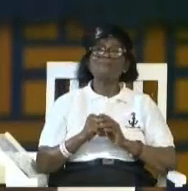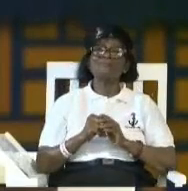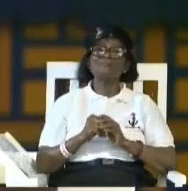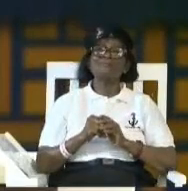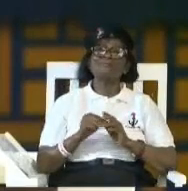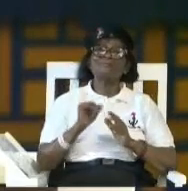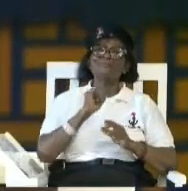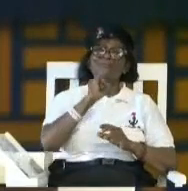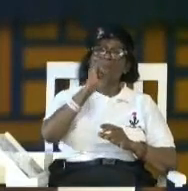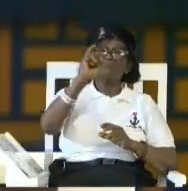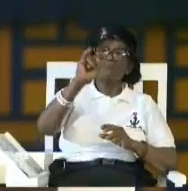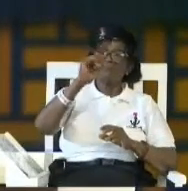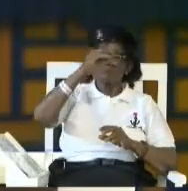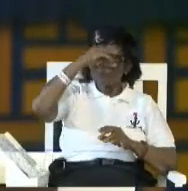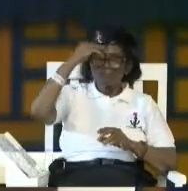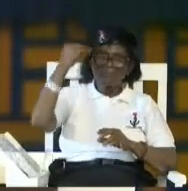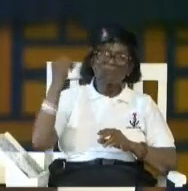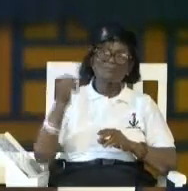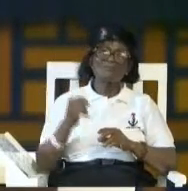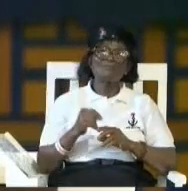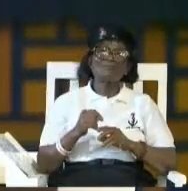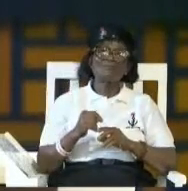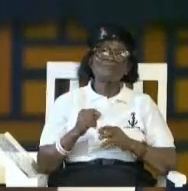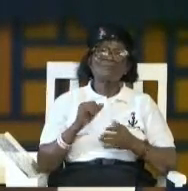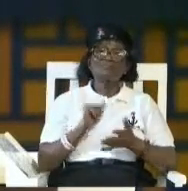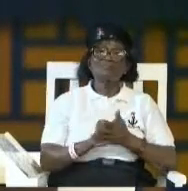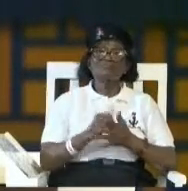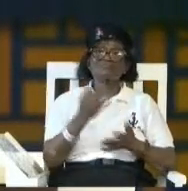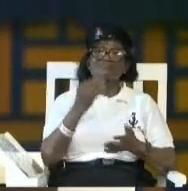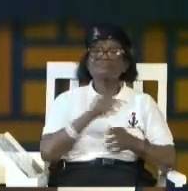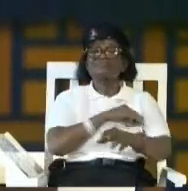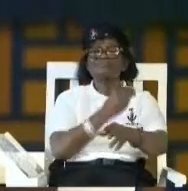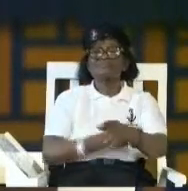is because that might give you